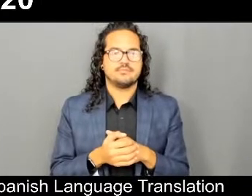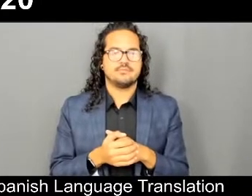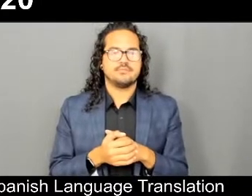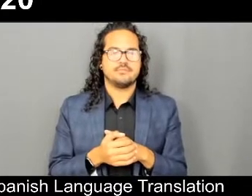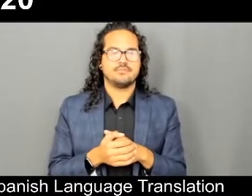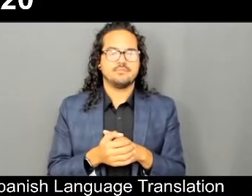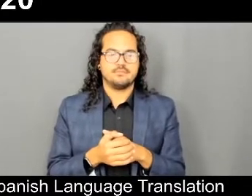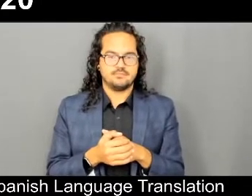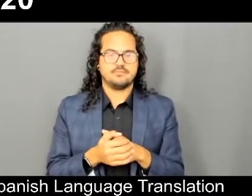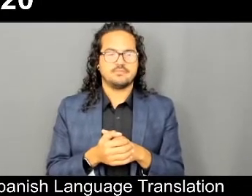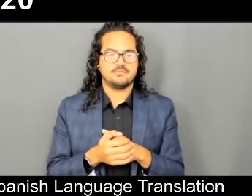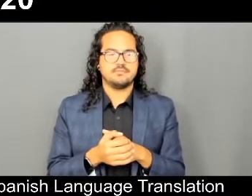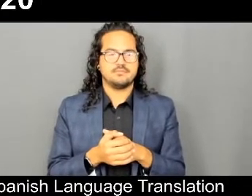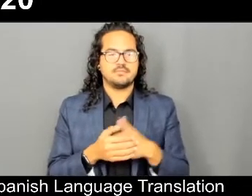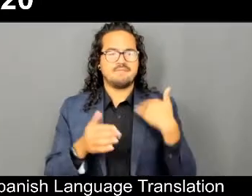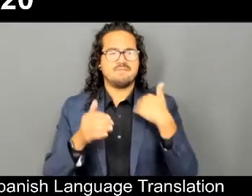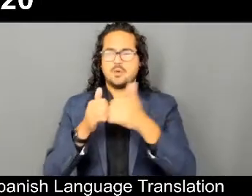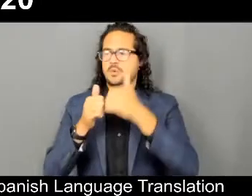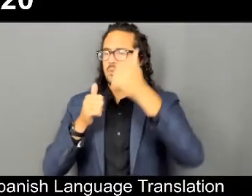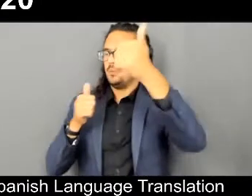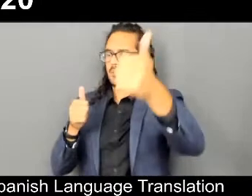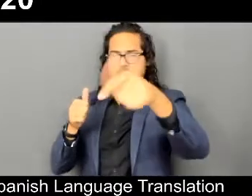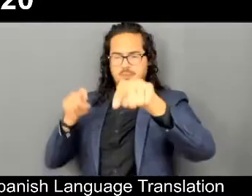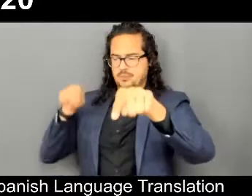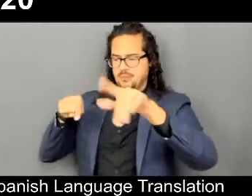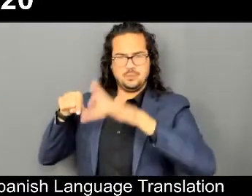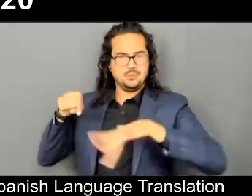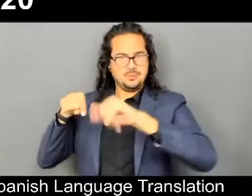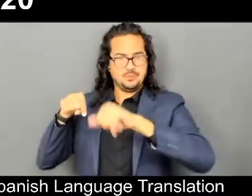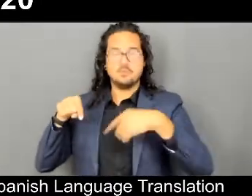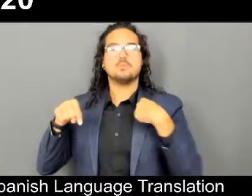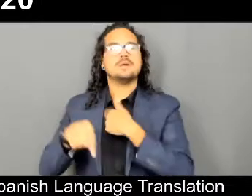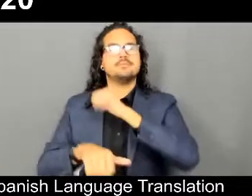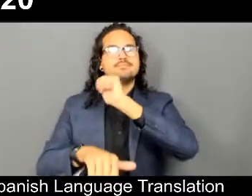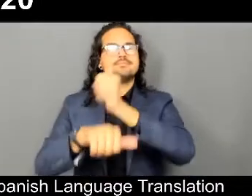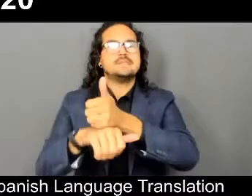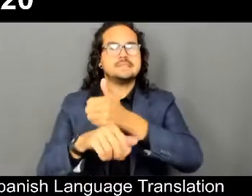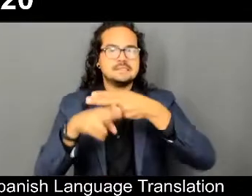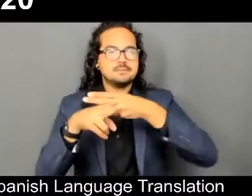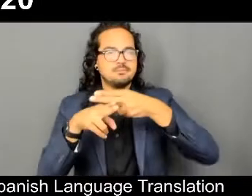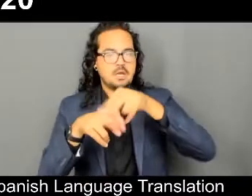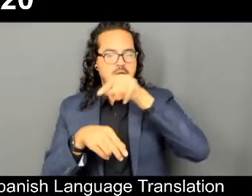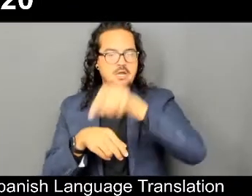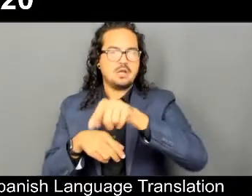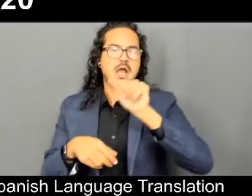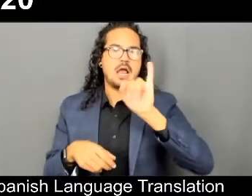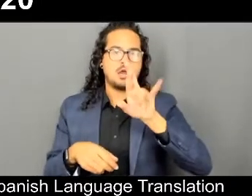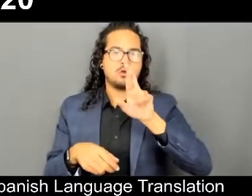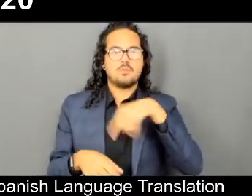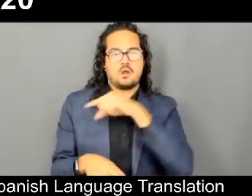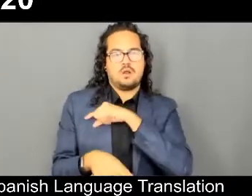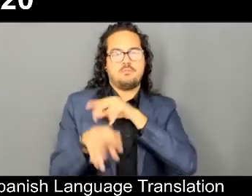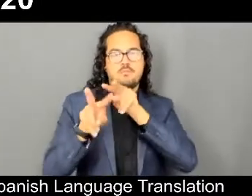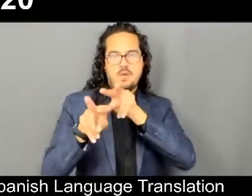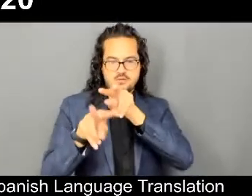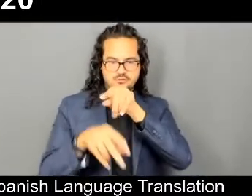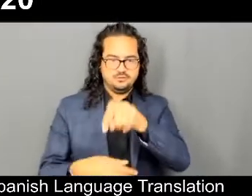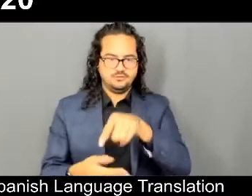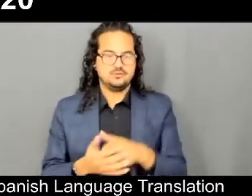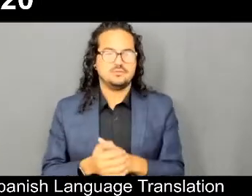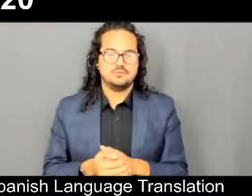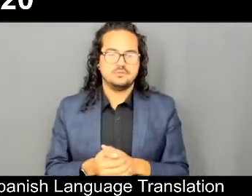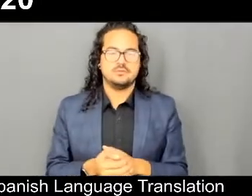in. And then there's also low-cost monitors, which a lot of you have heard of the purple airs, and I wanted to explain some of the